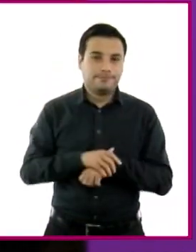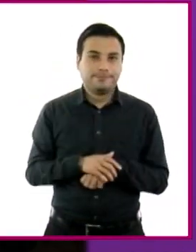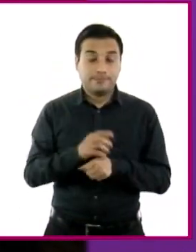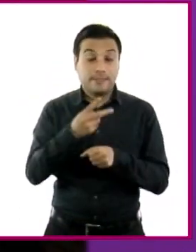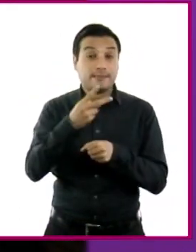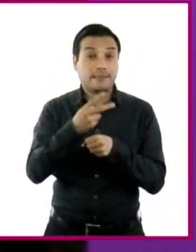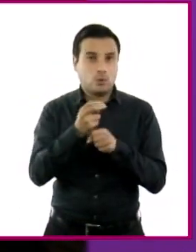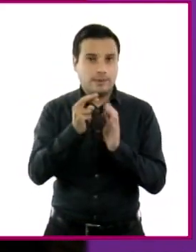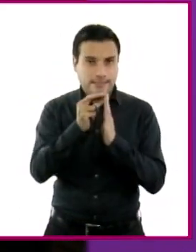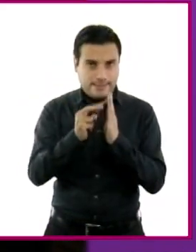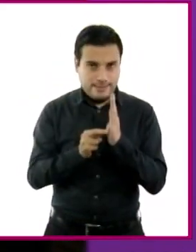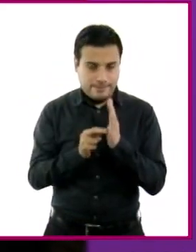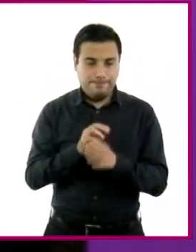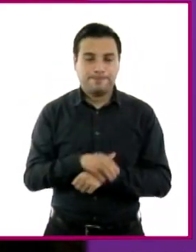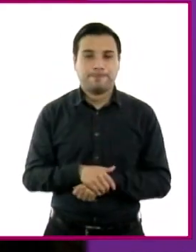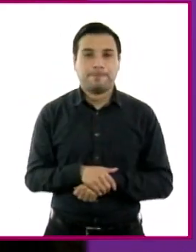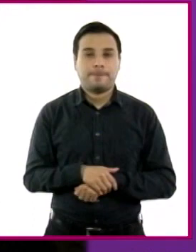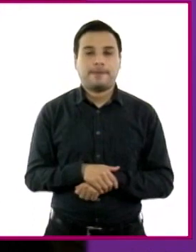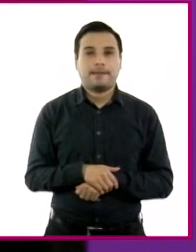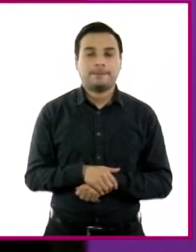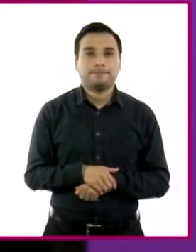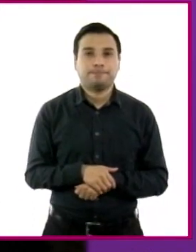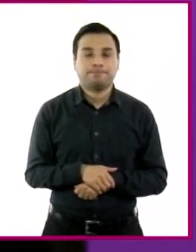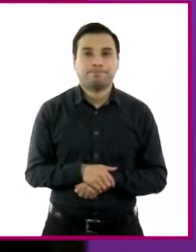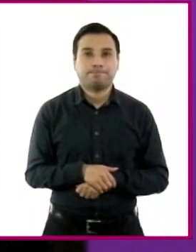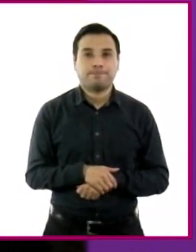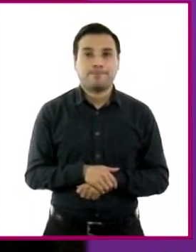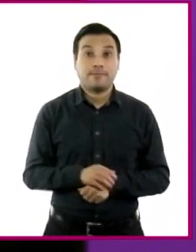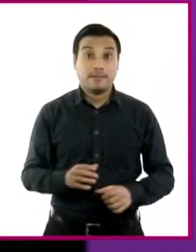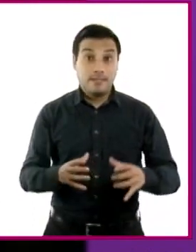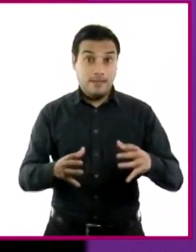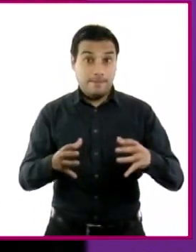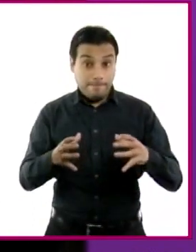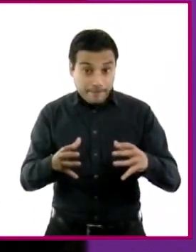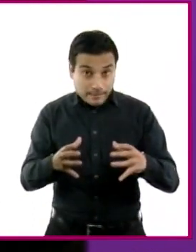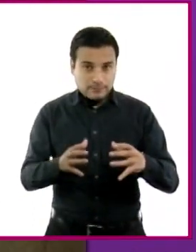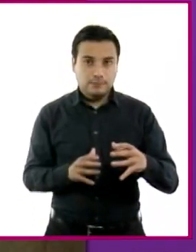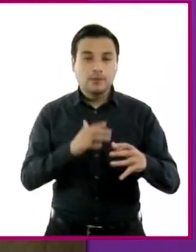be throw trash in the waste basket.